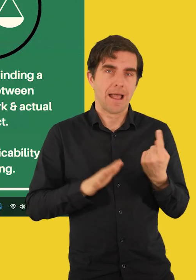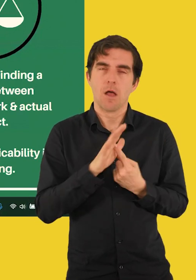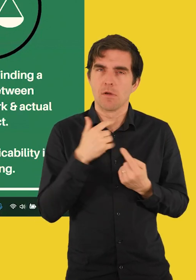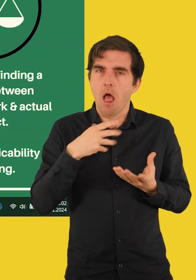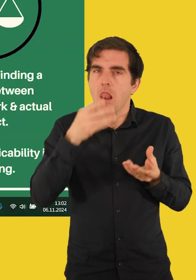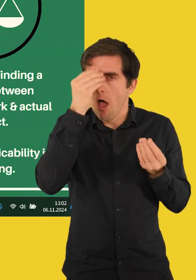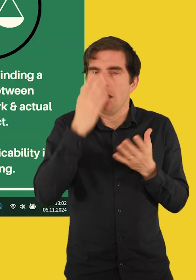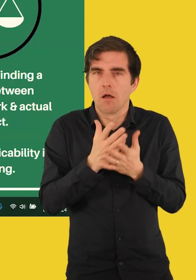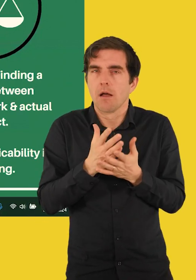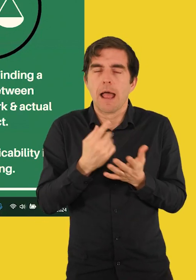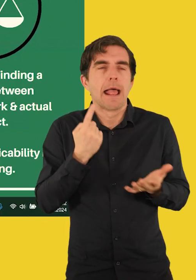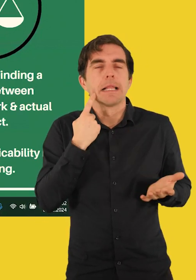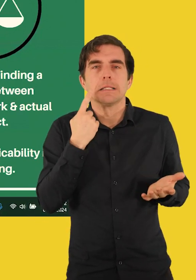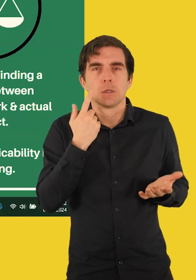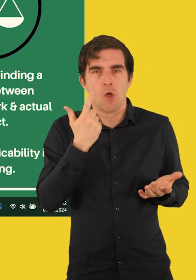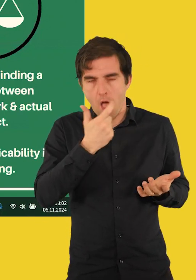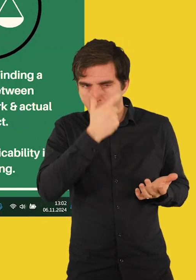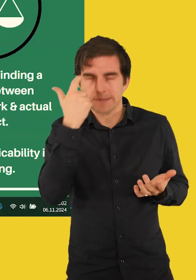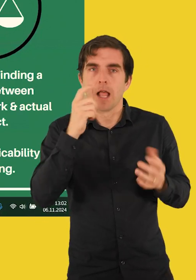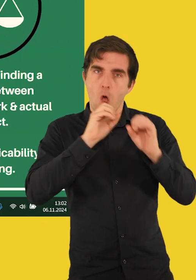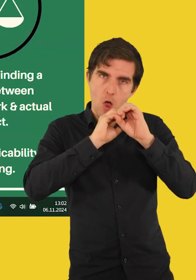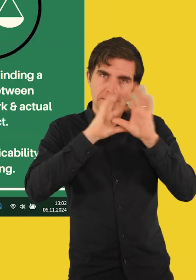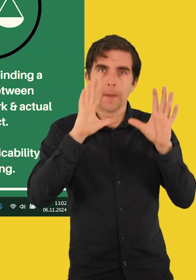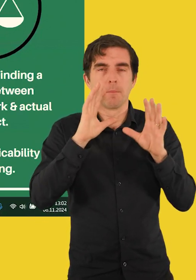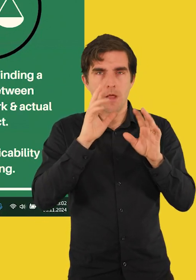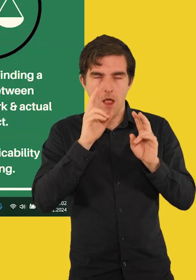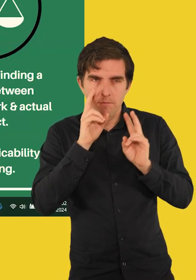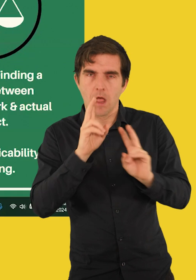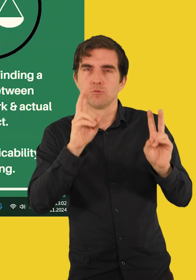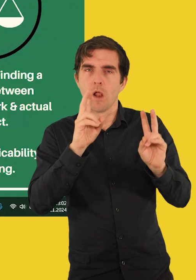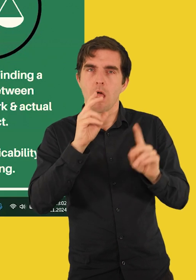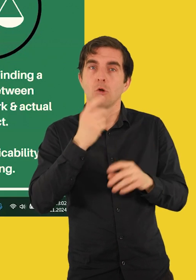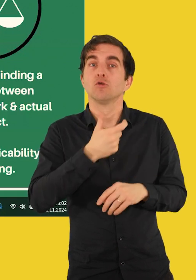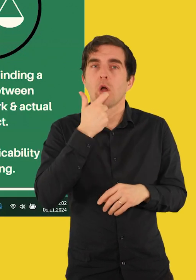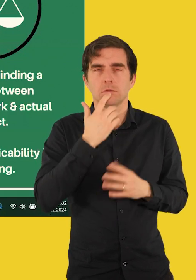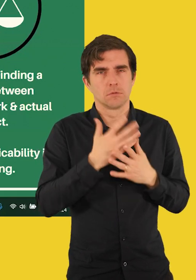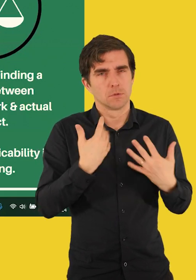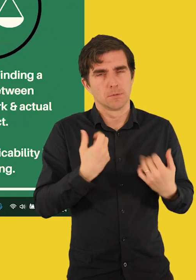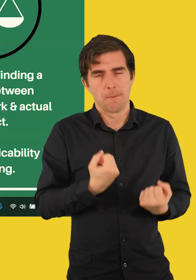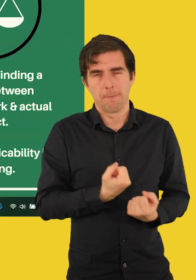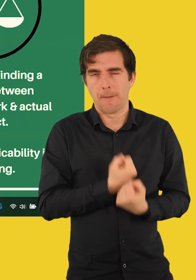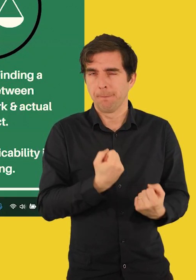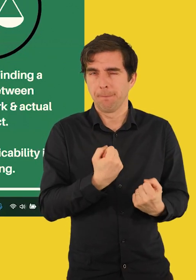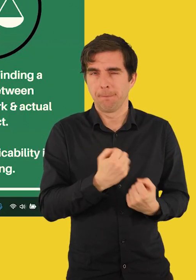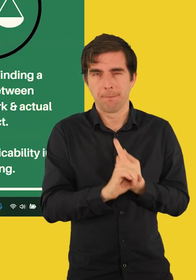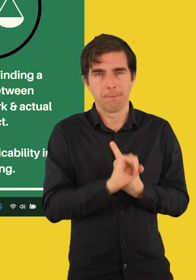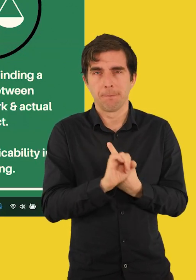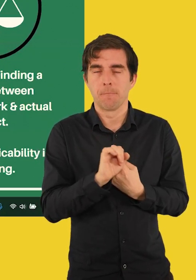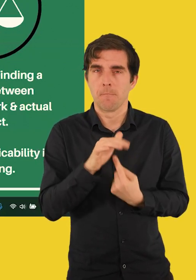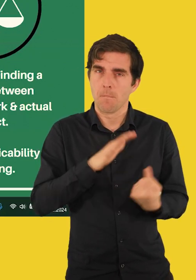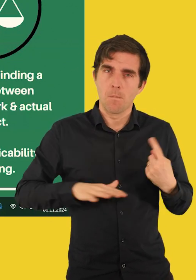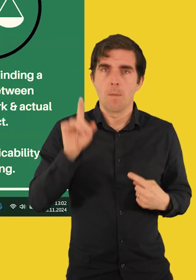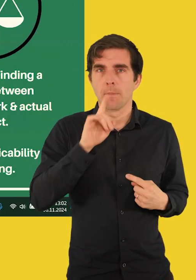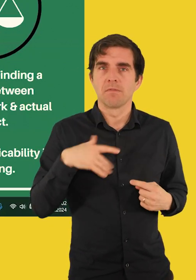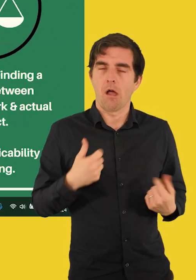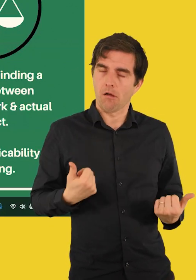public, we learned that it's really an easy to understand concept. So the visual of the donut is very powerful,